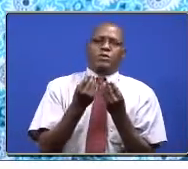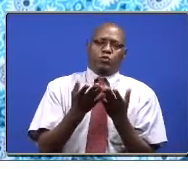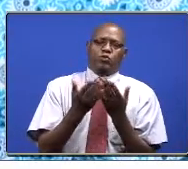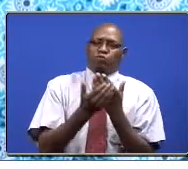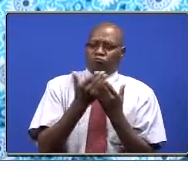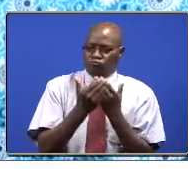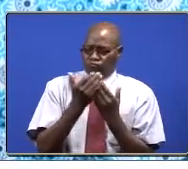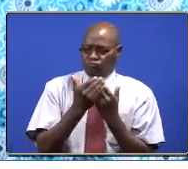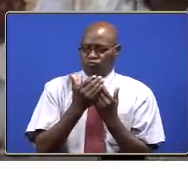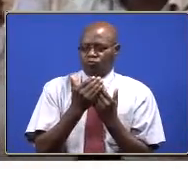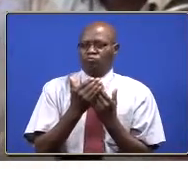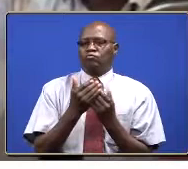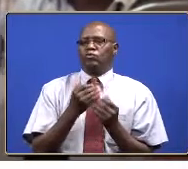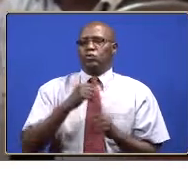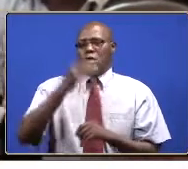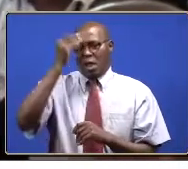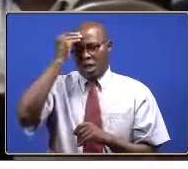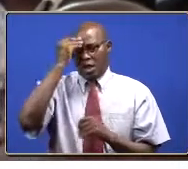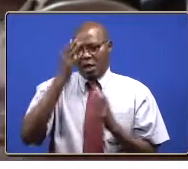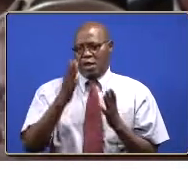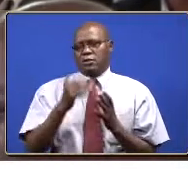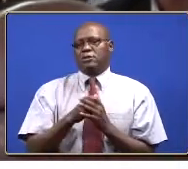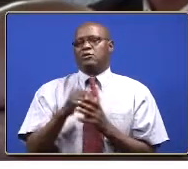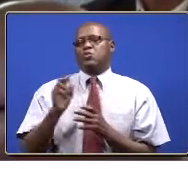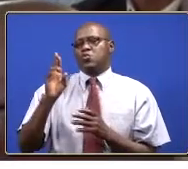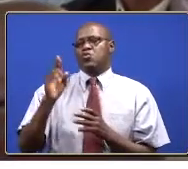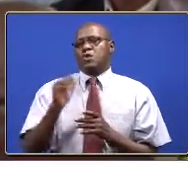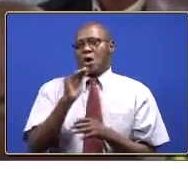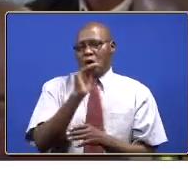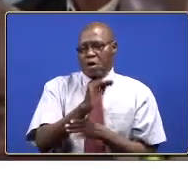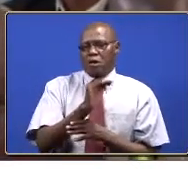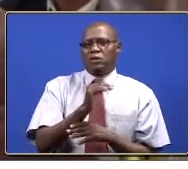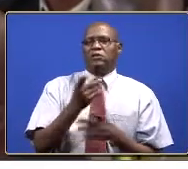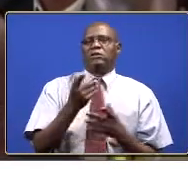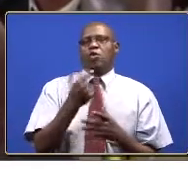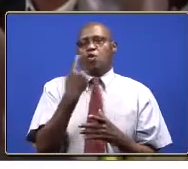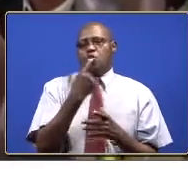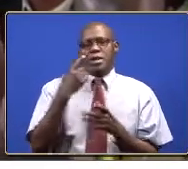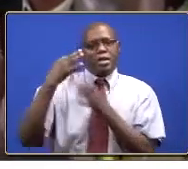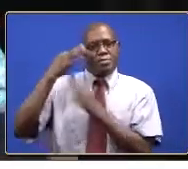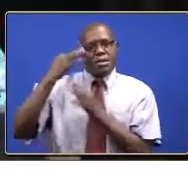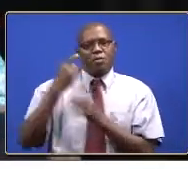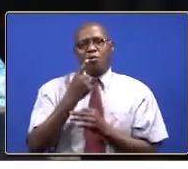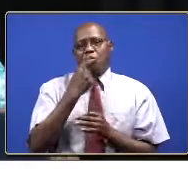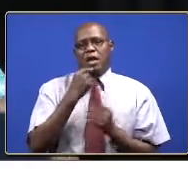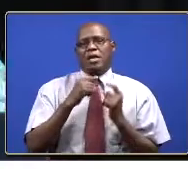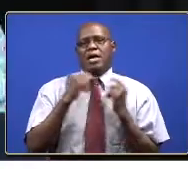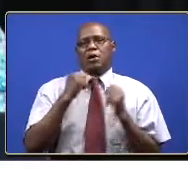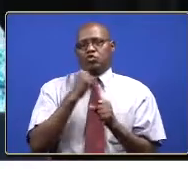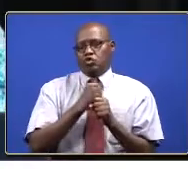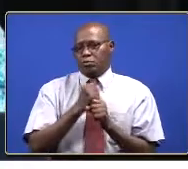on teachers to encourage learners to embrace skill-based professions instead of only relying on white-collar jobs. CBC